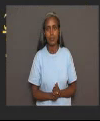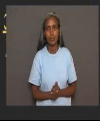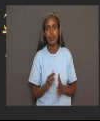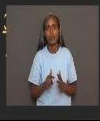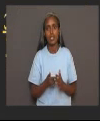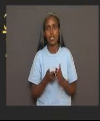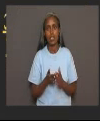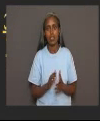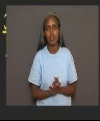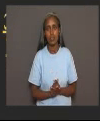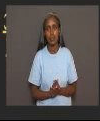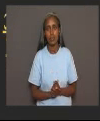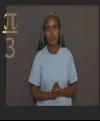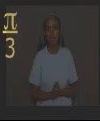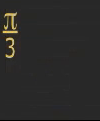Begin.